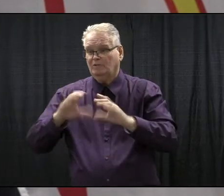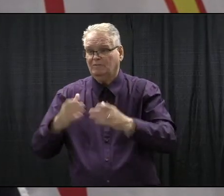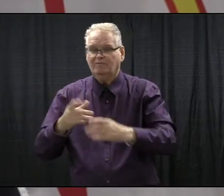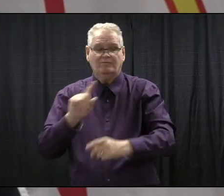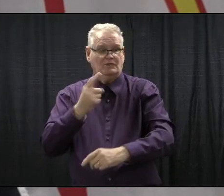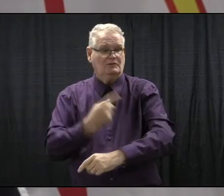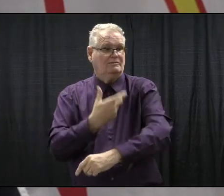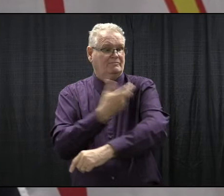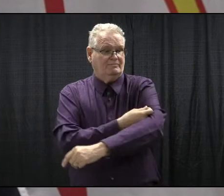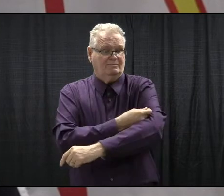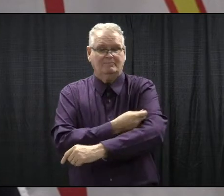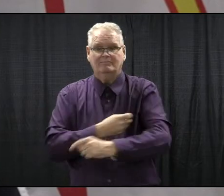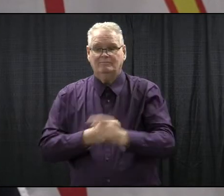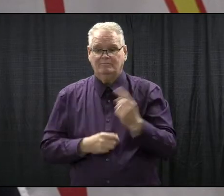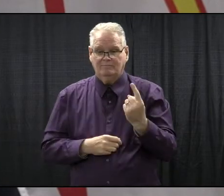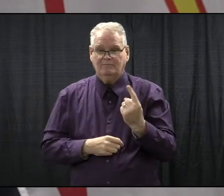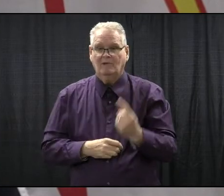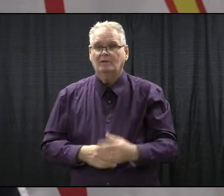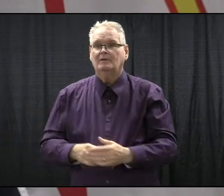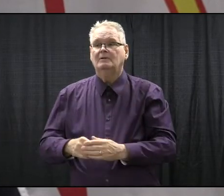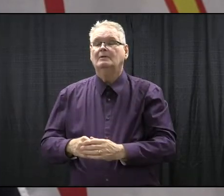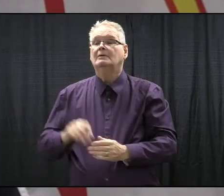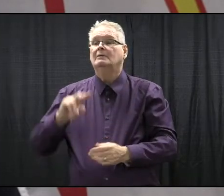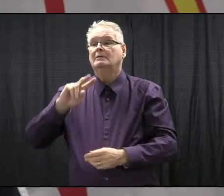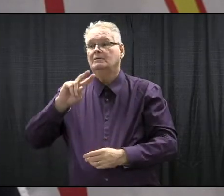there is certainly a